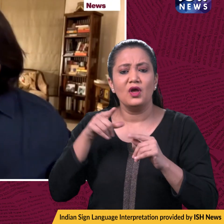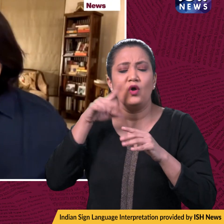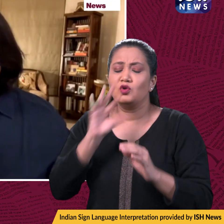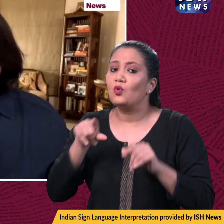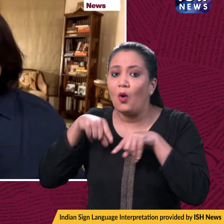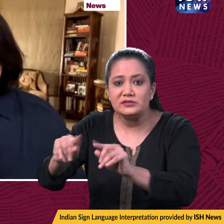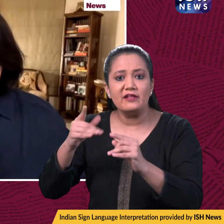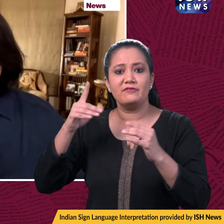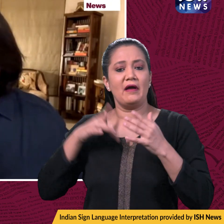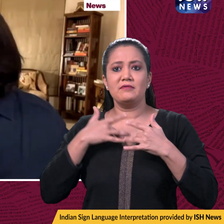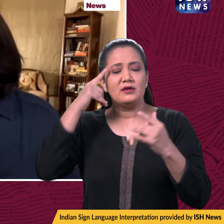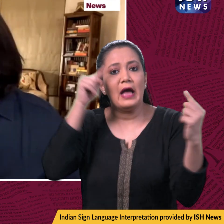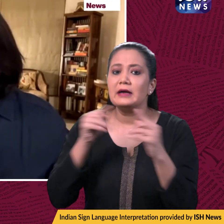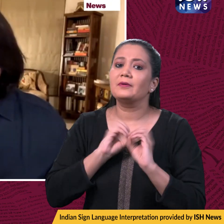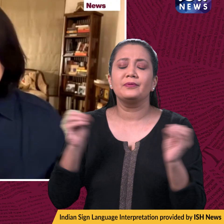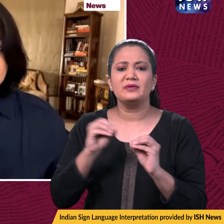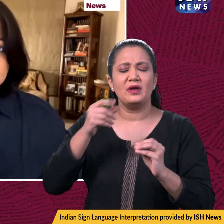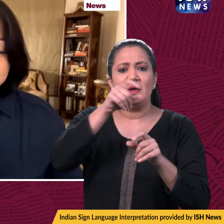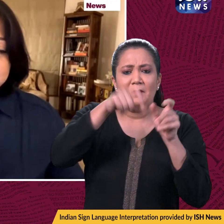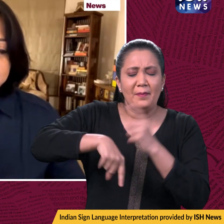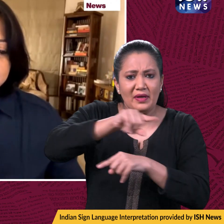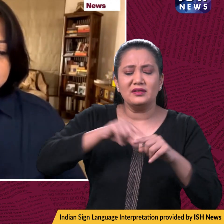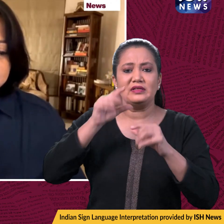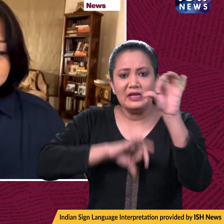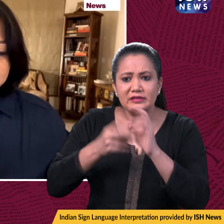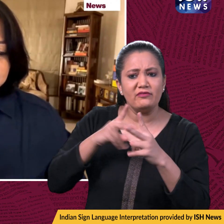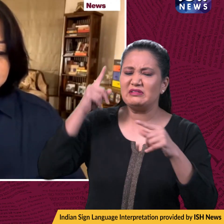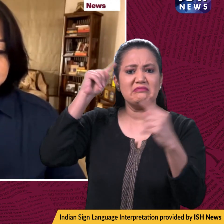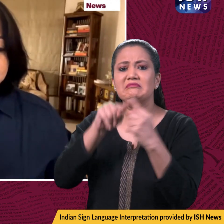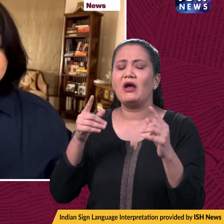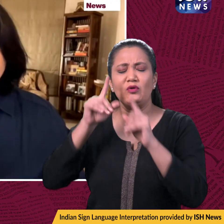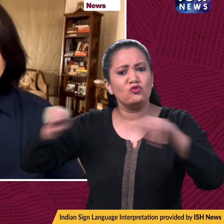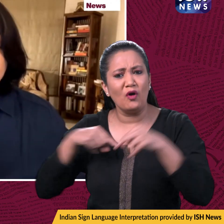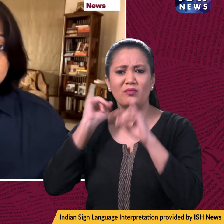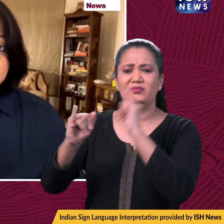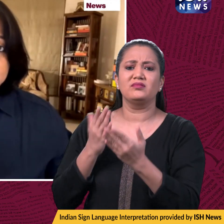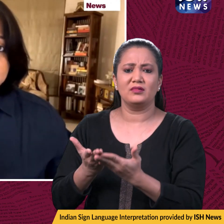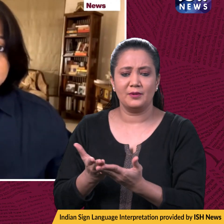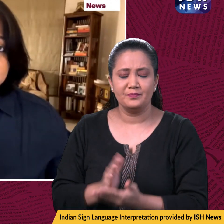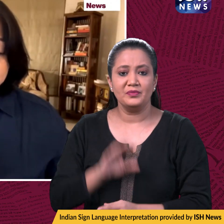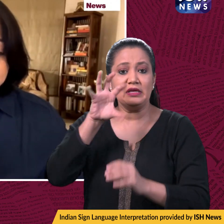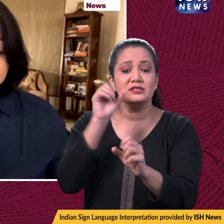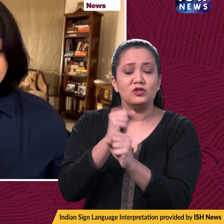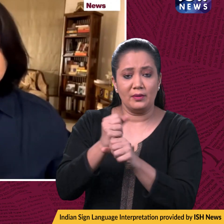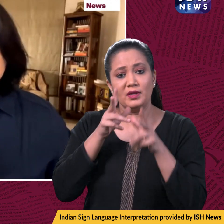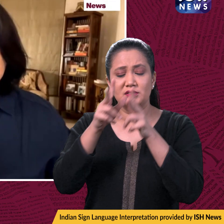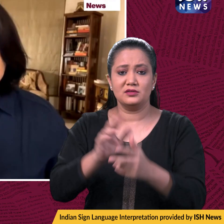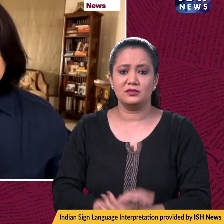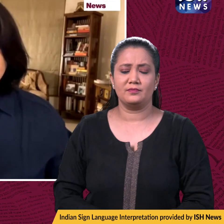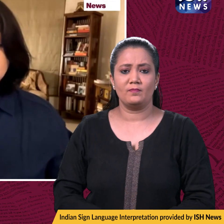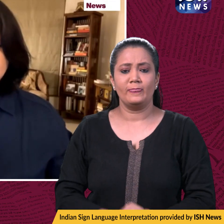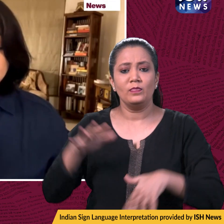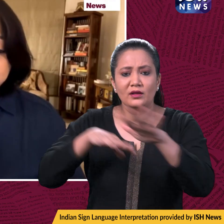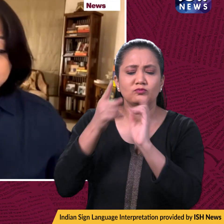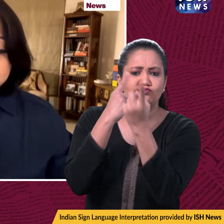time, this is done without consent, and it's been severely criticized by the scientific community. The court has told the state government, and I quote, the